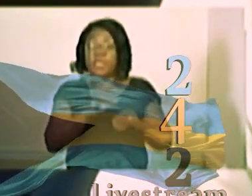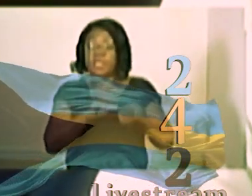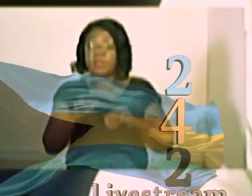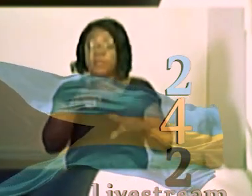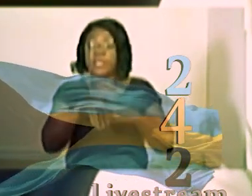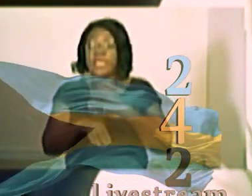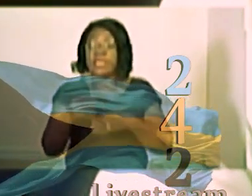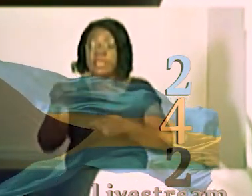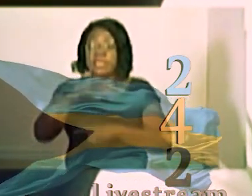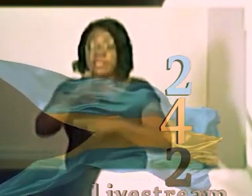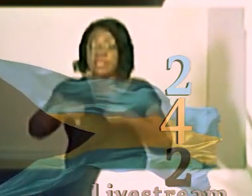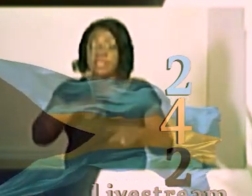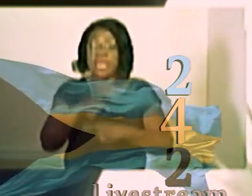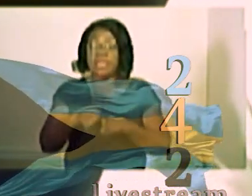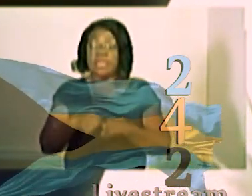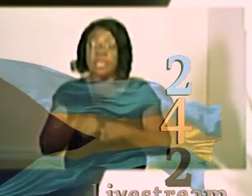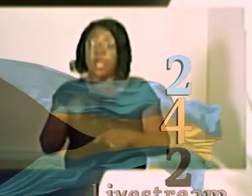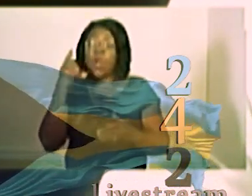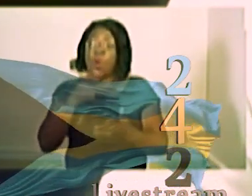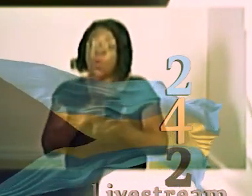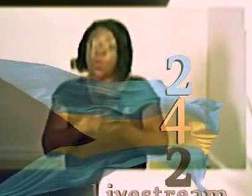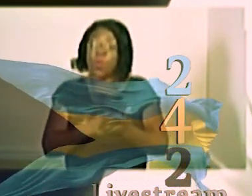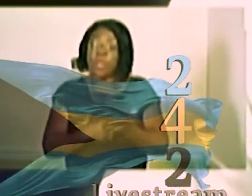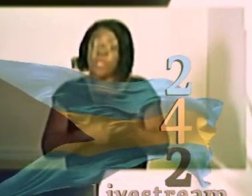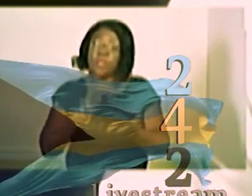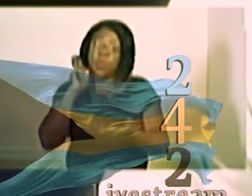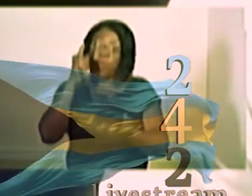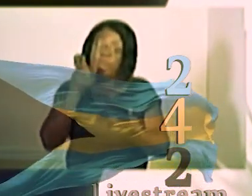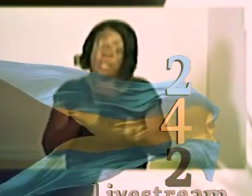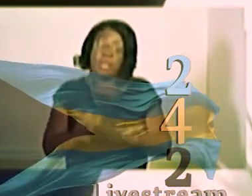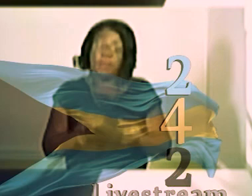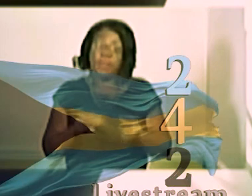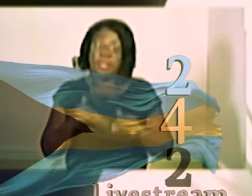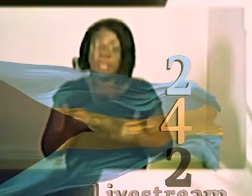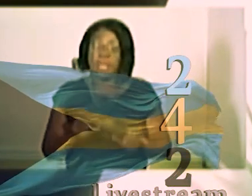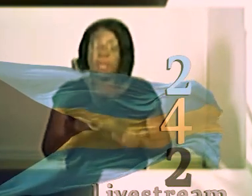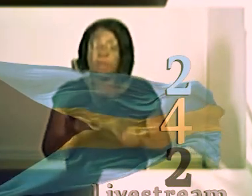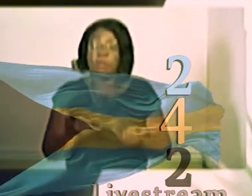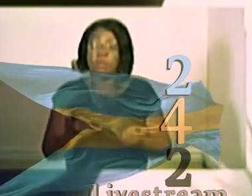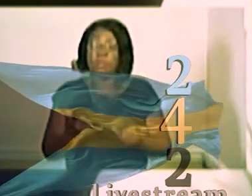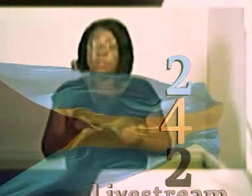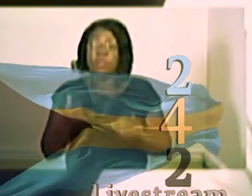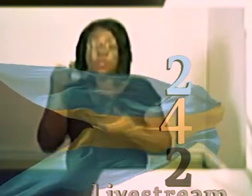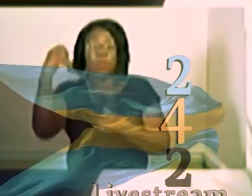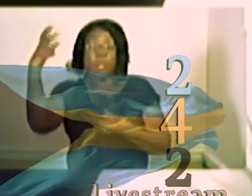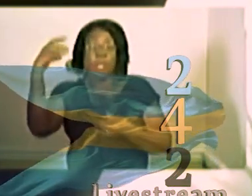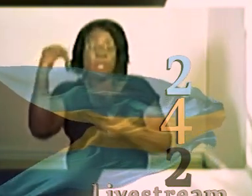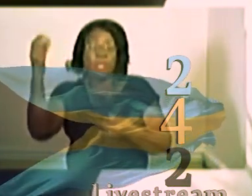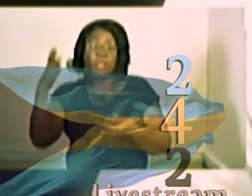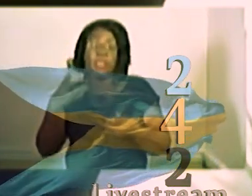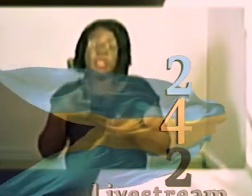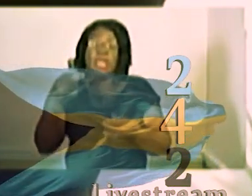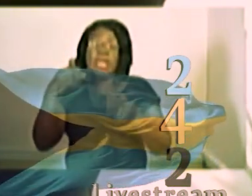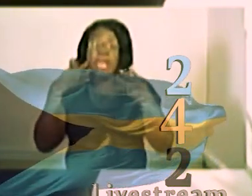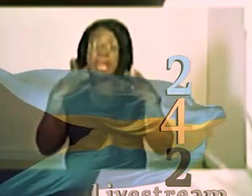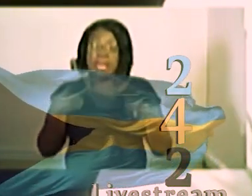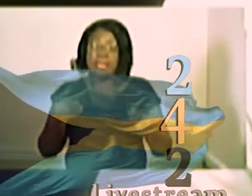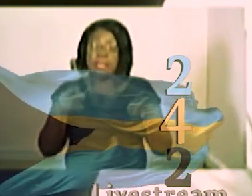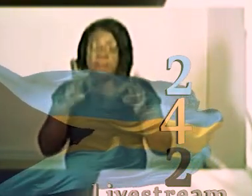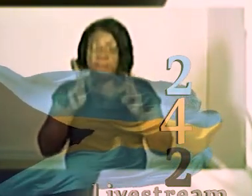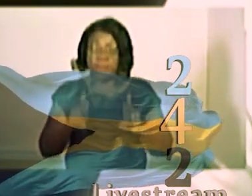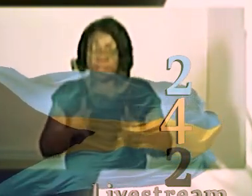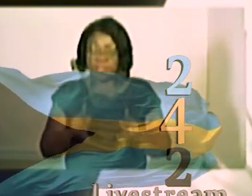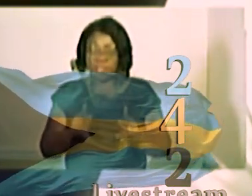do with what indicators will be put in place to alert health officials and the public should there